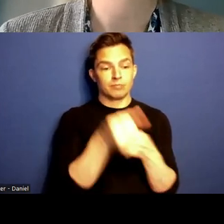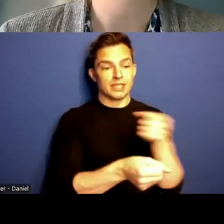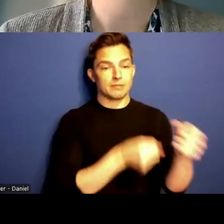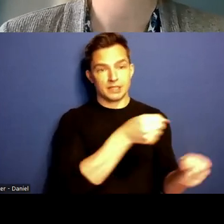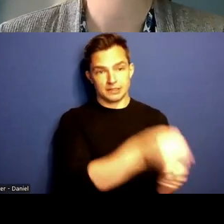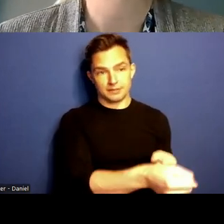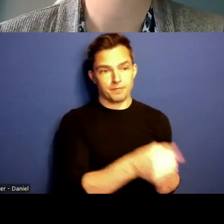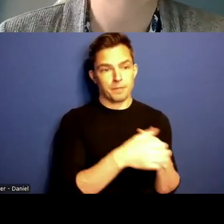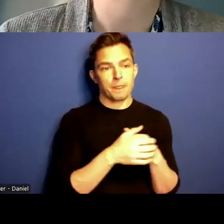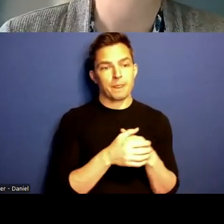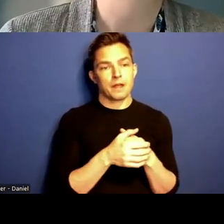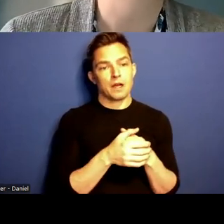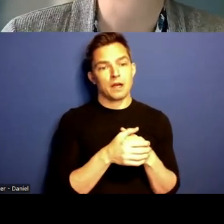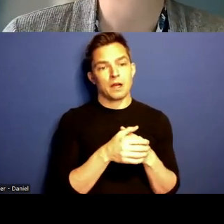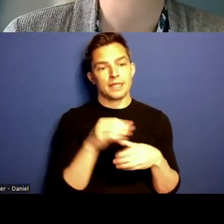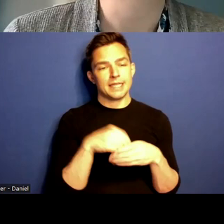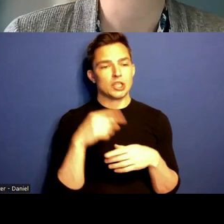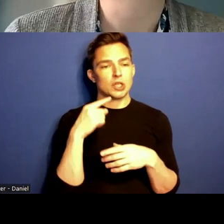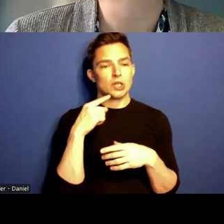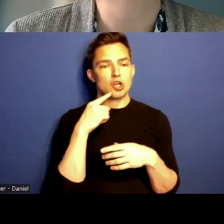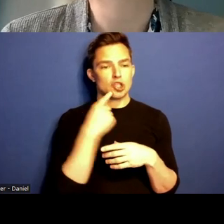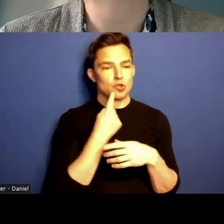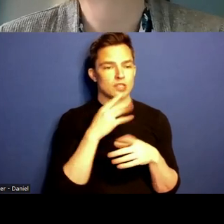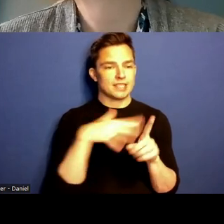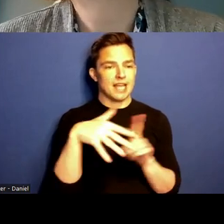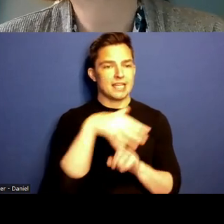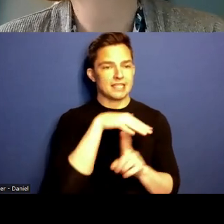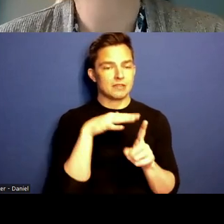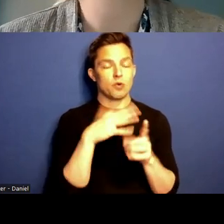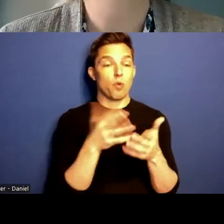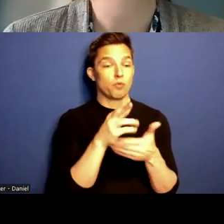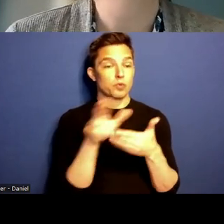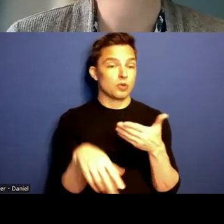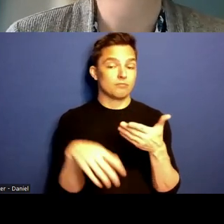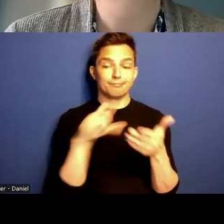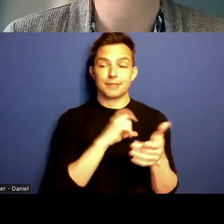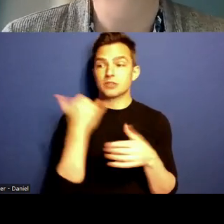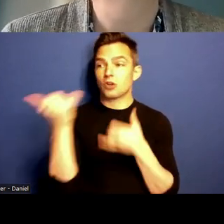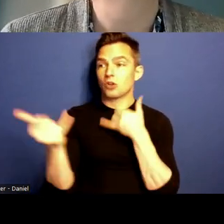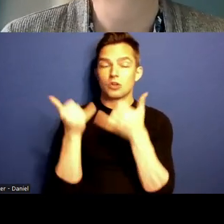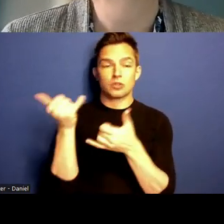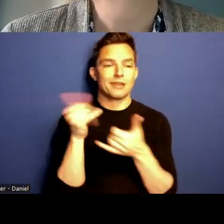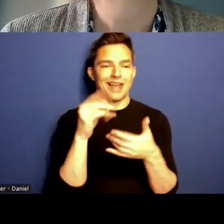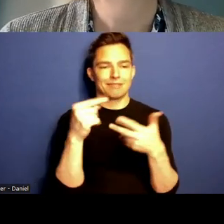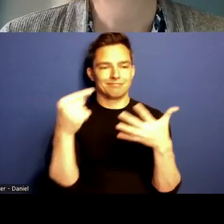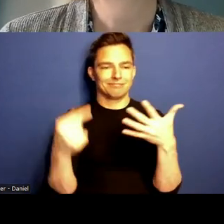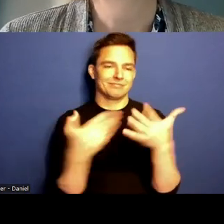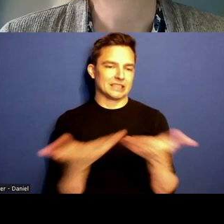in acute settings or resulting in the police being called, those types of things.